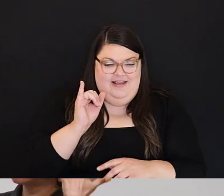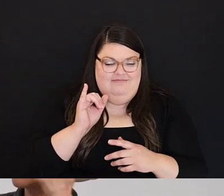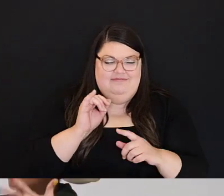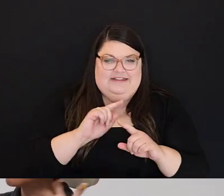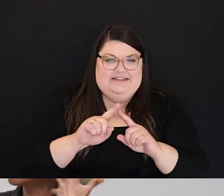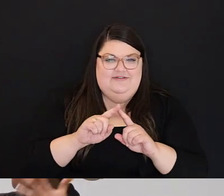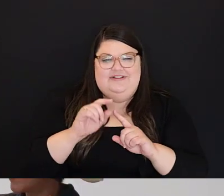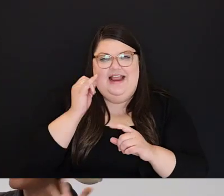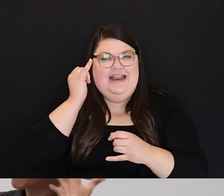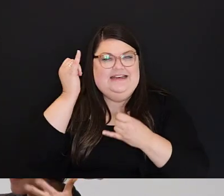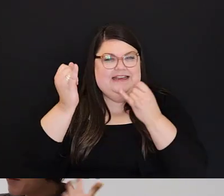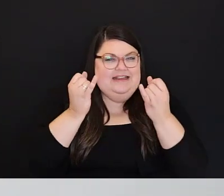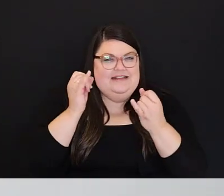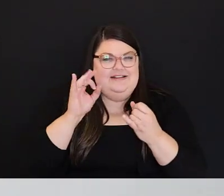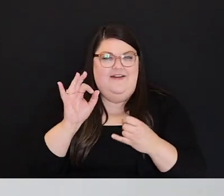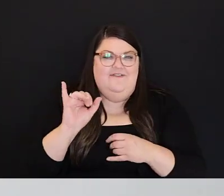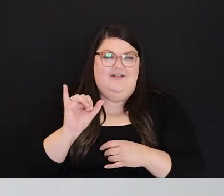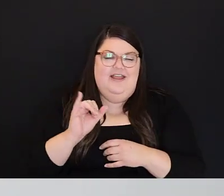these ideas of